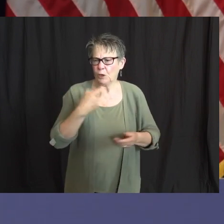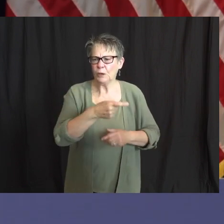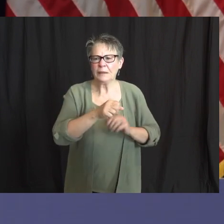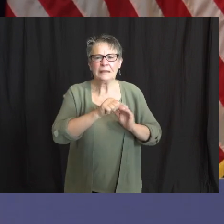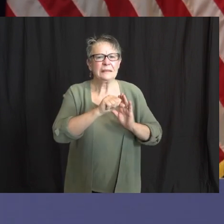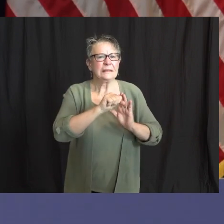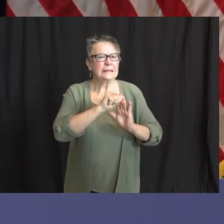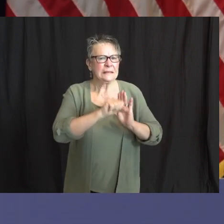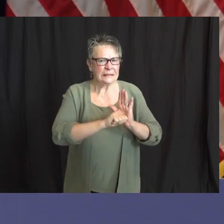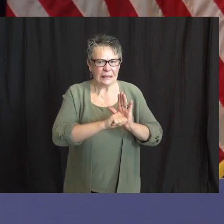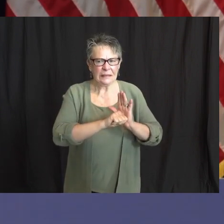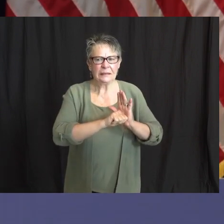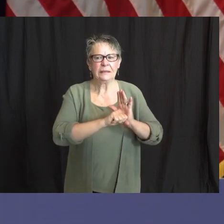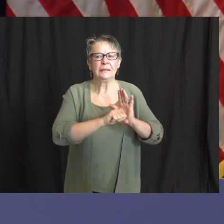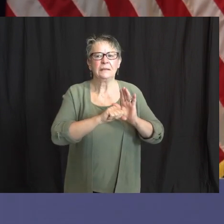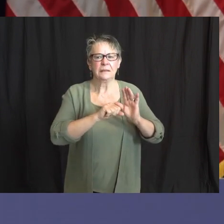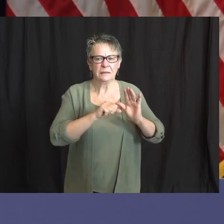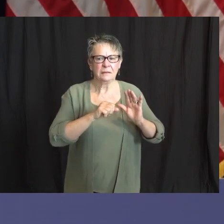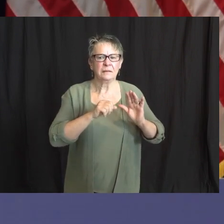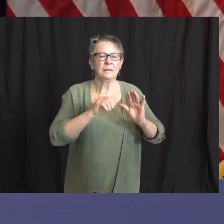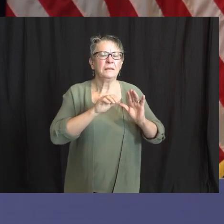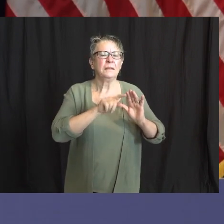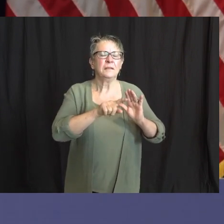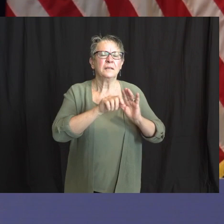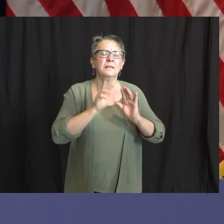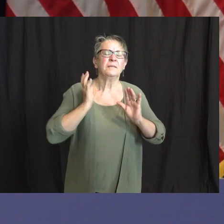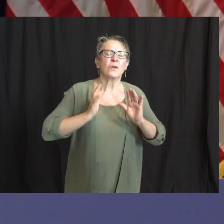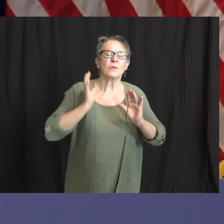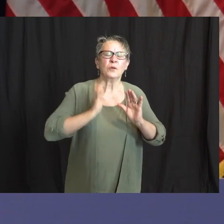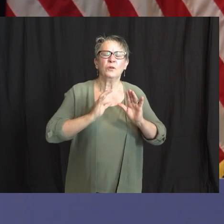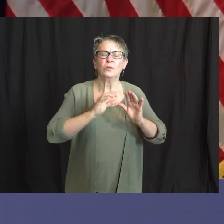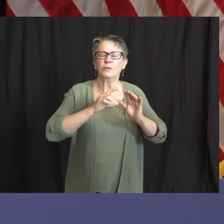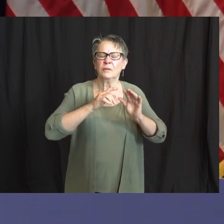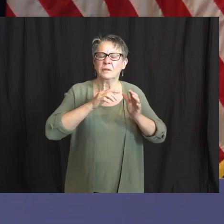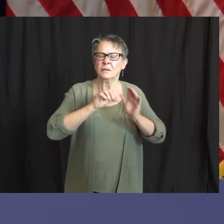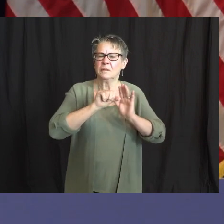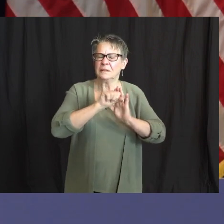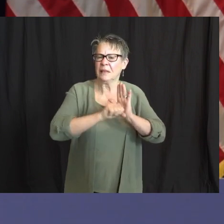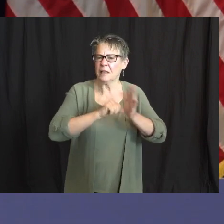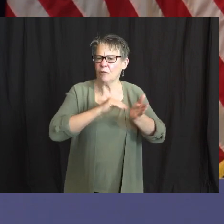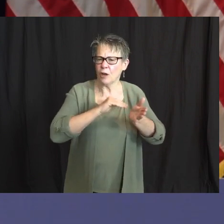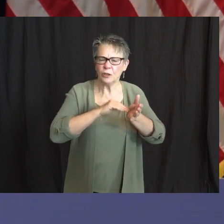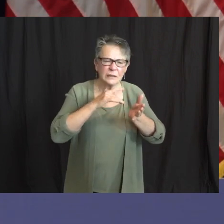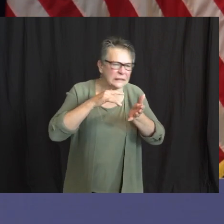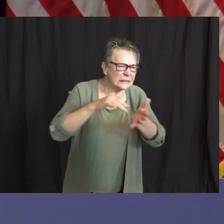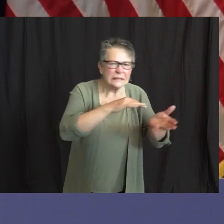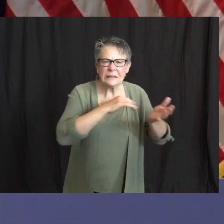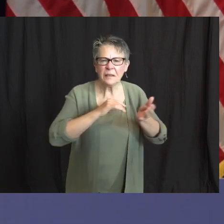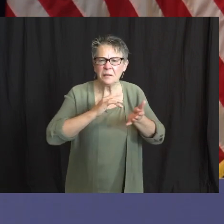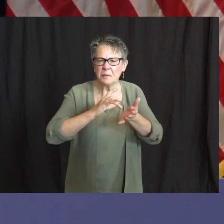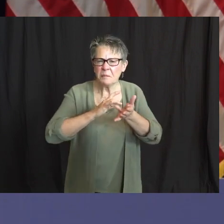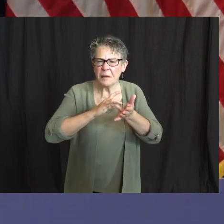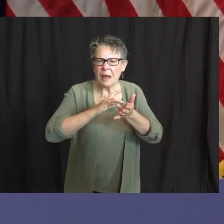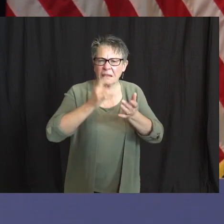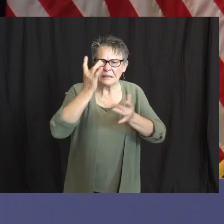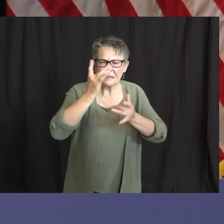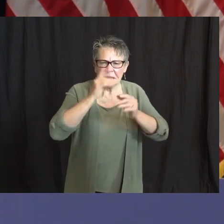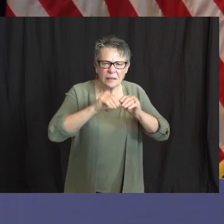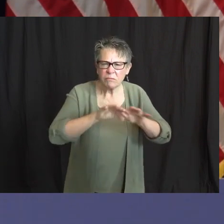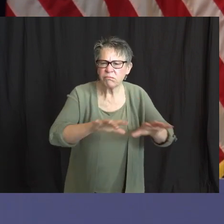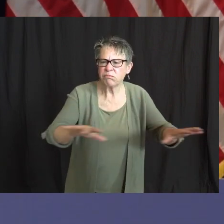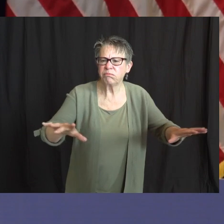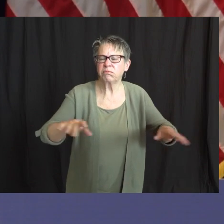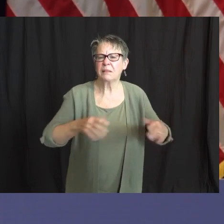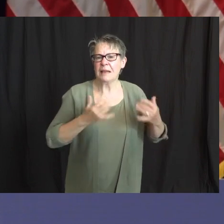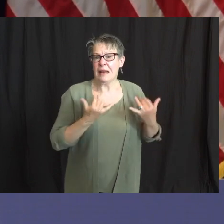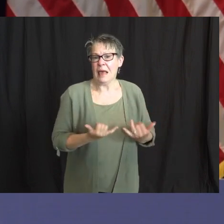an advisor every step of the way during the entire coronavirus crisis and challenge, Dr. Eddie Bresnitz. Eddie, great to